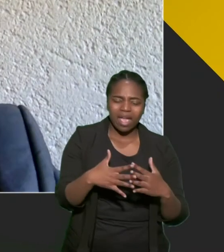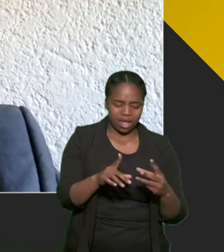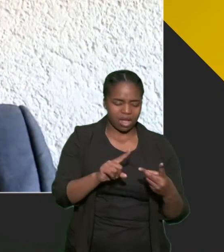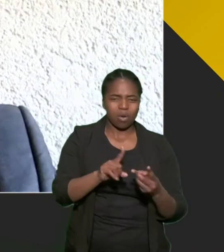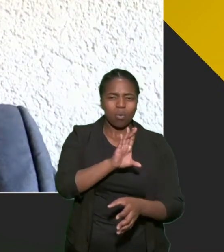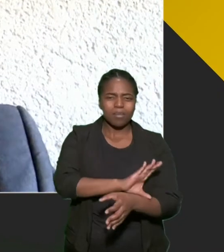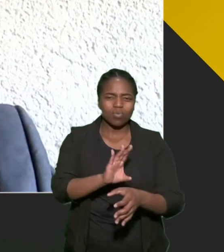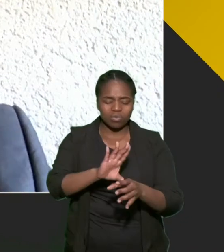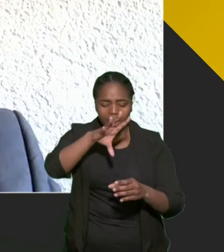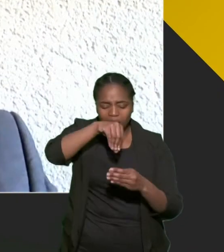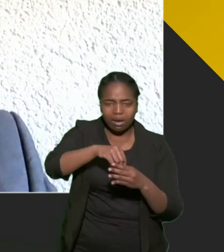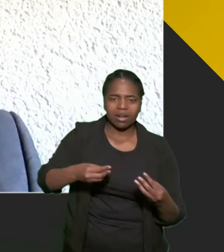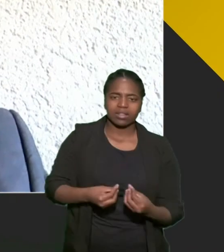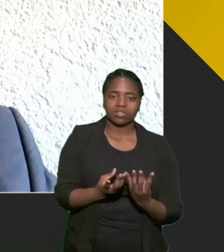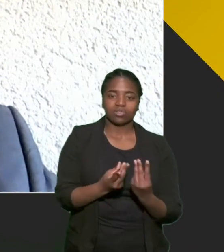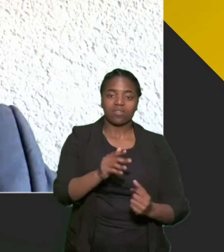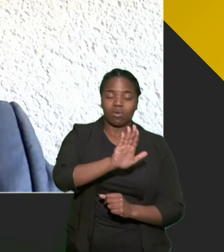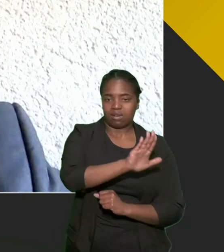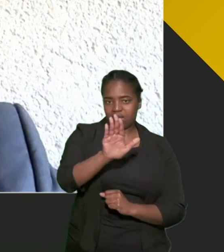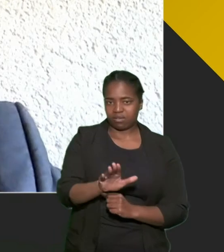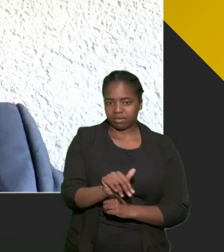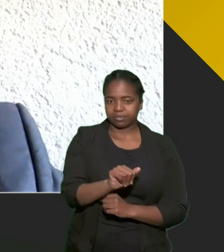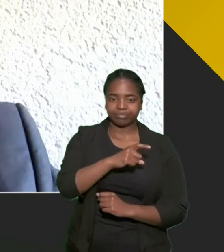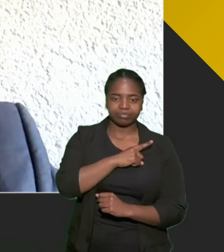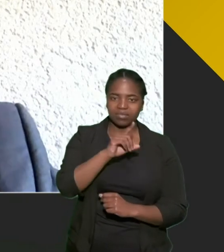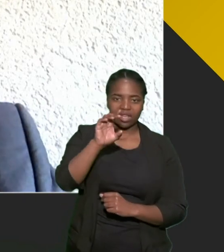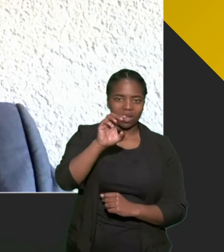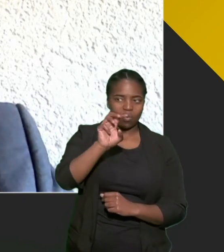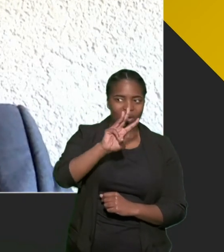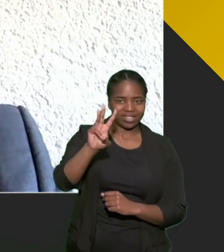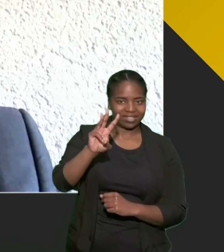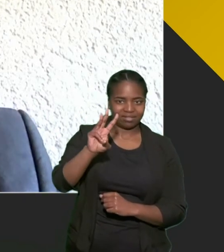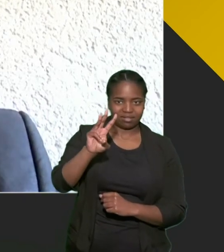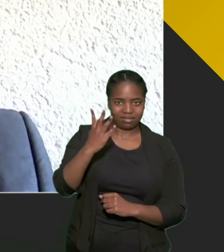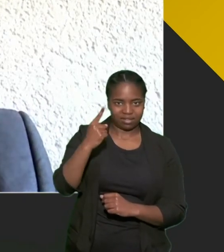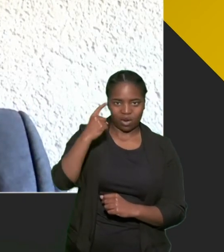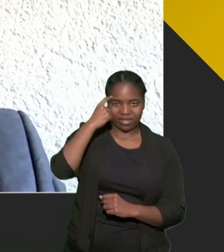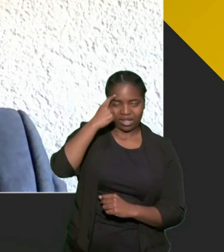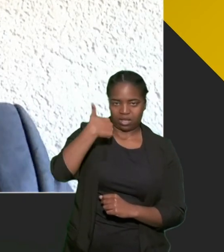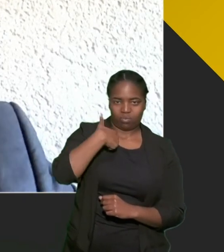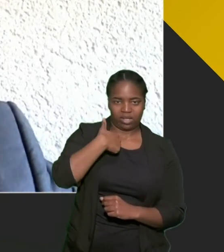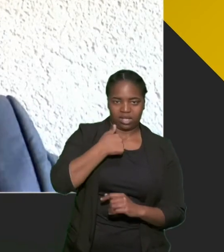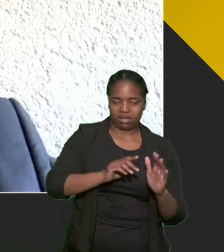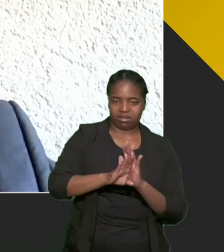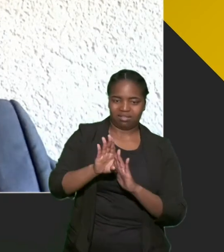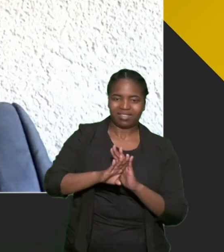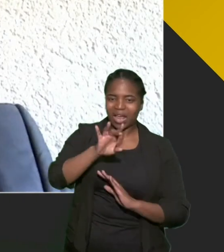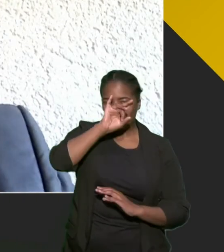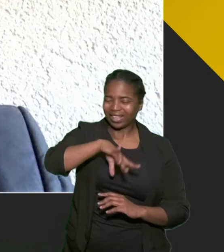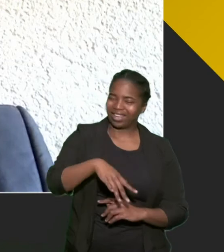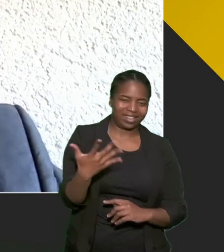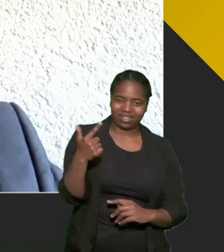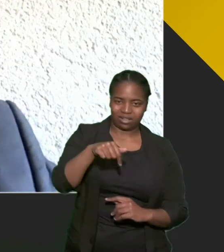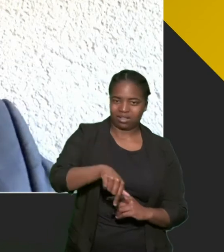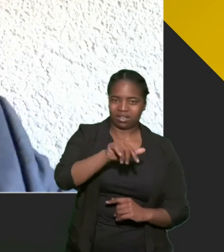computer engineering solutions for Africa. Because the West is not looking at Africa to develop platforms for us. They don't even care about our